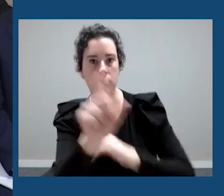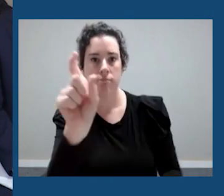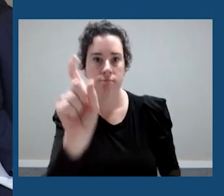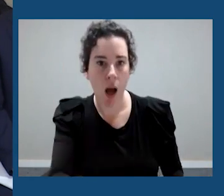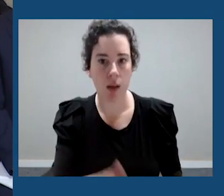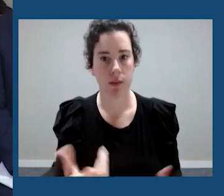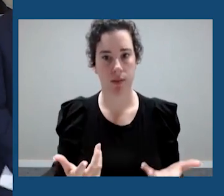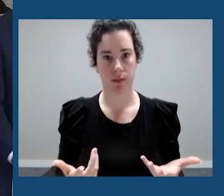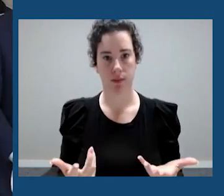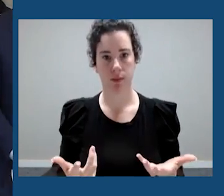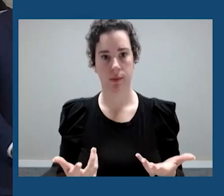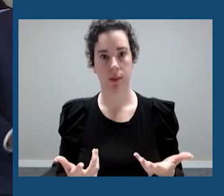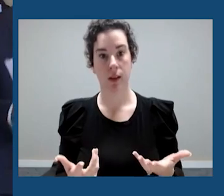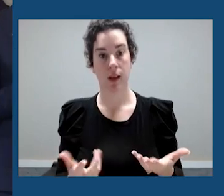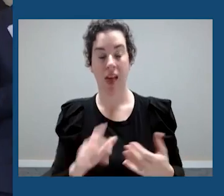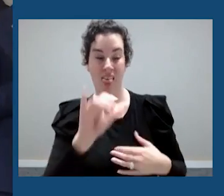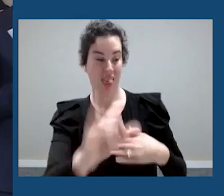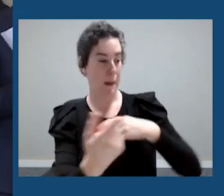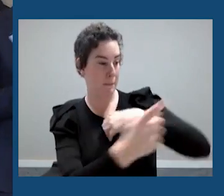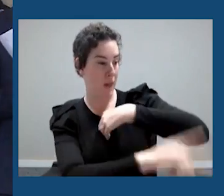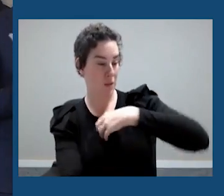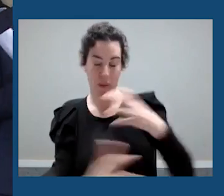fits the crime. Yes.